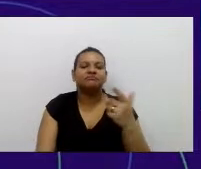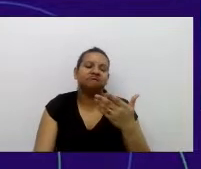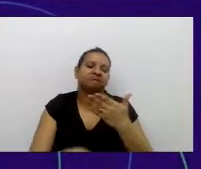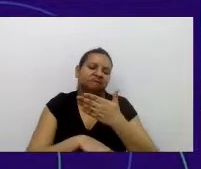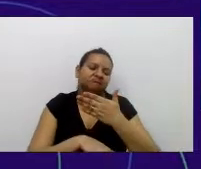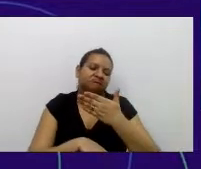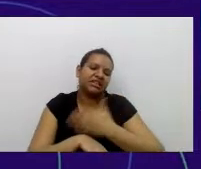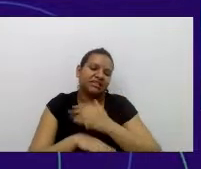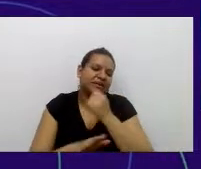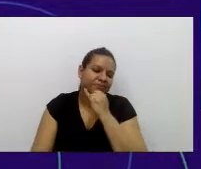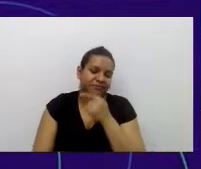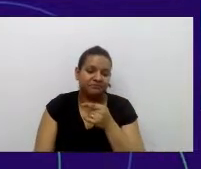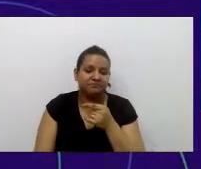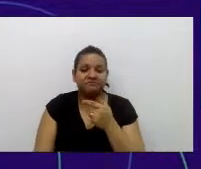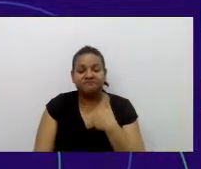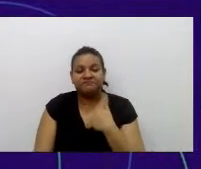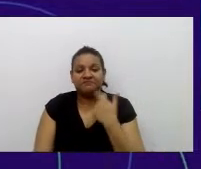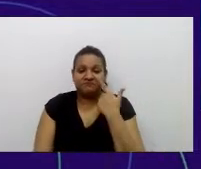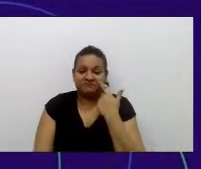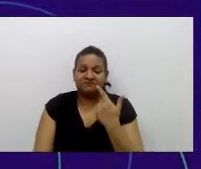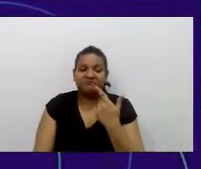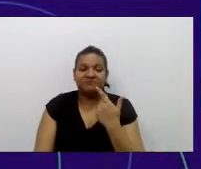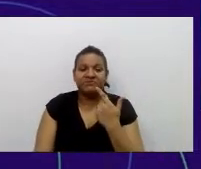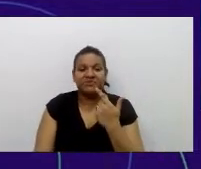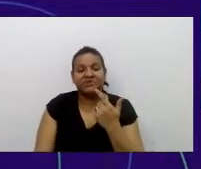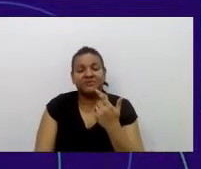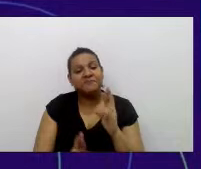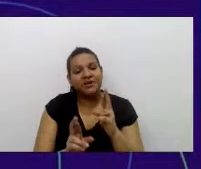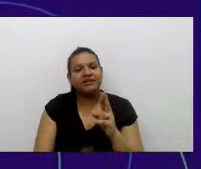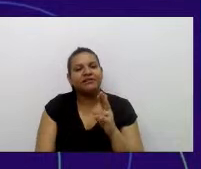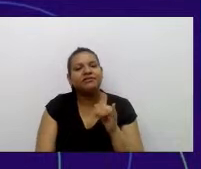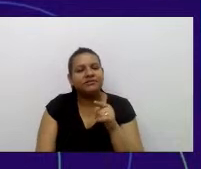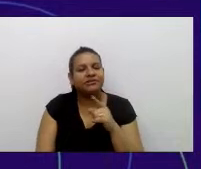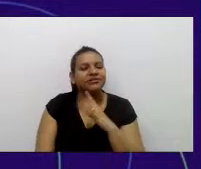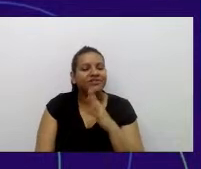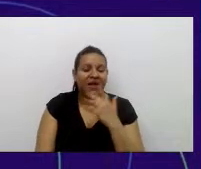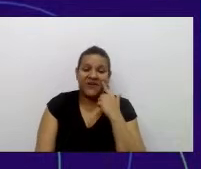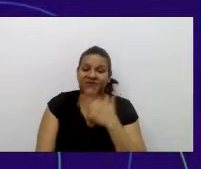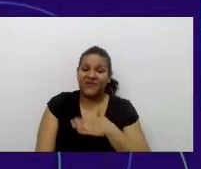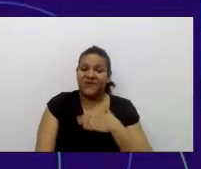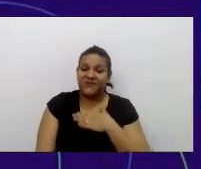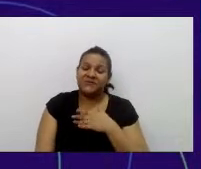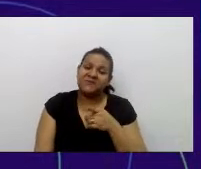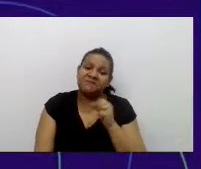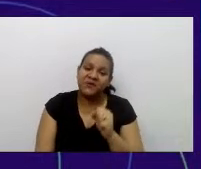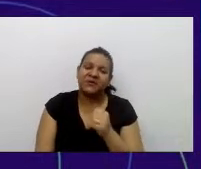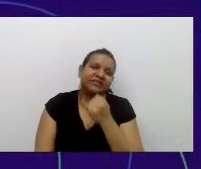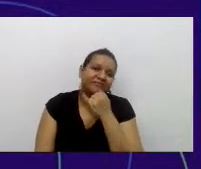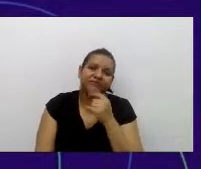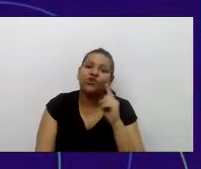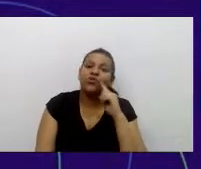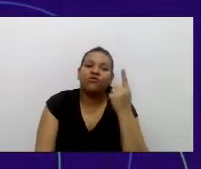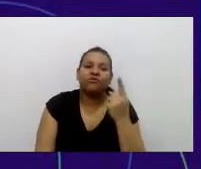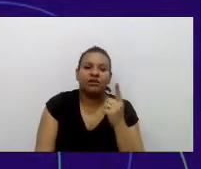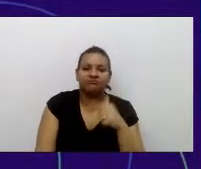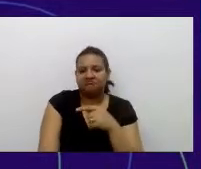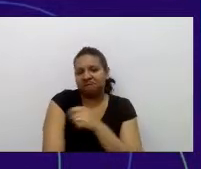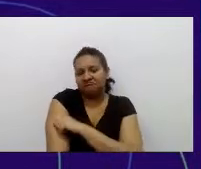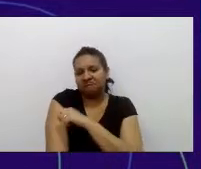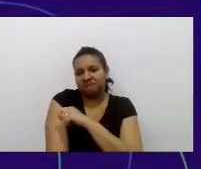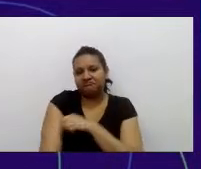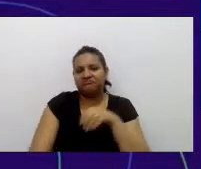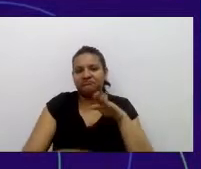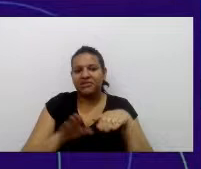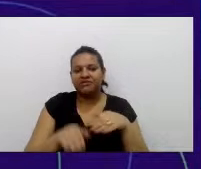that you can think of as a student. Sometimes for fun, I ask it to teach me other languages, and I just have a lot of fun with the